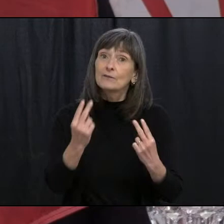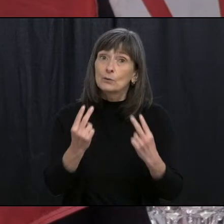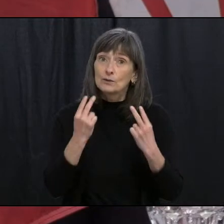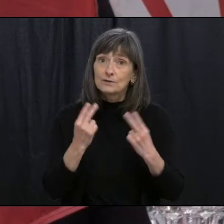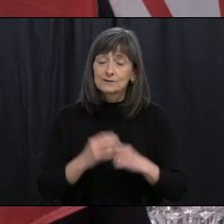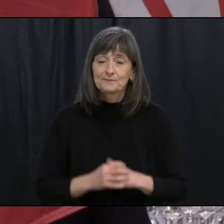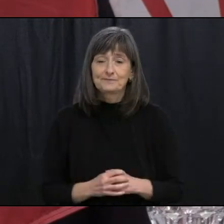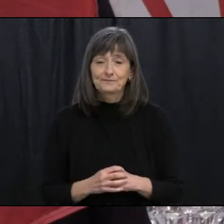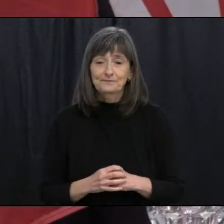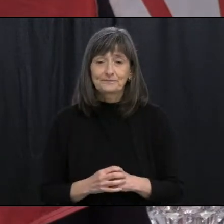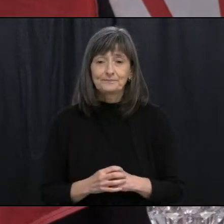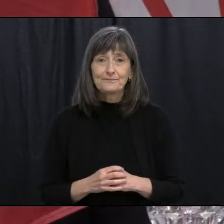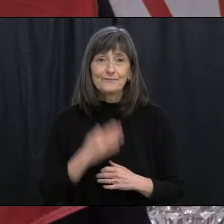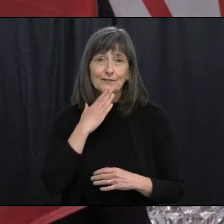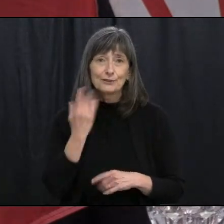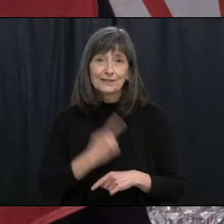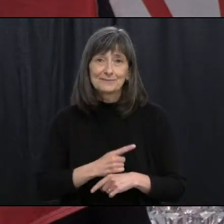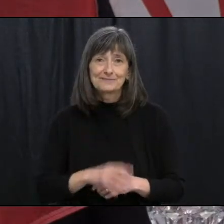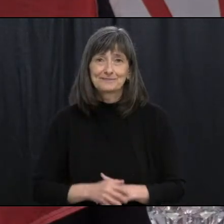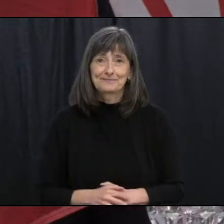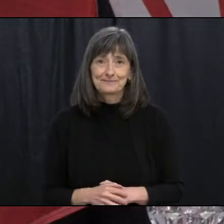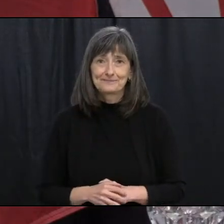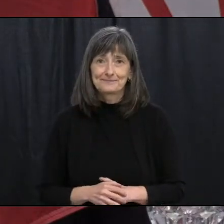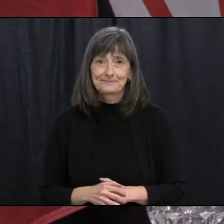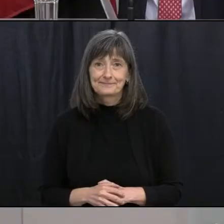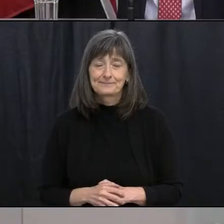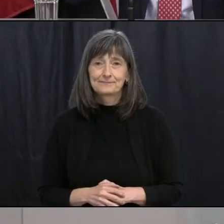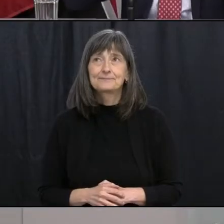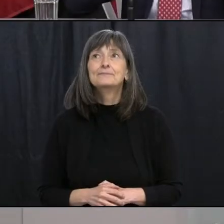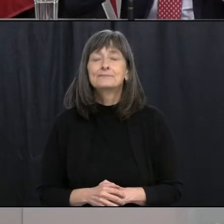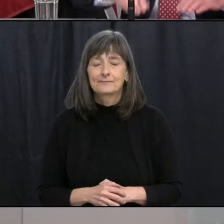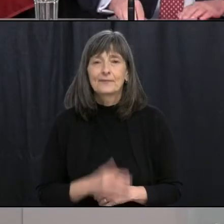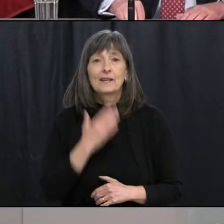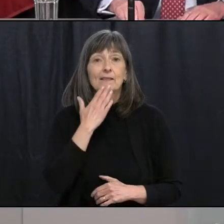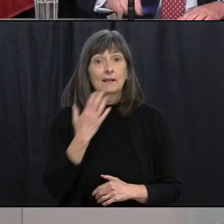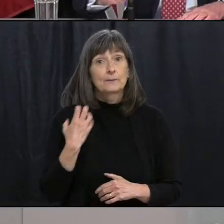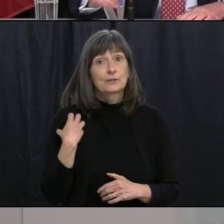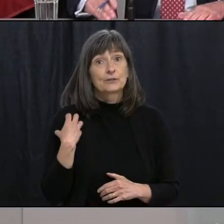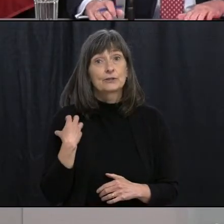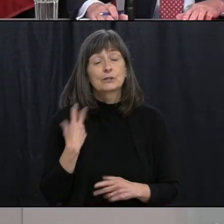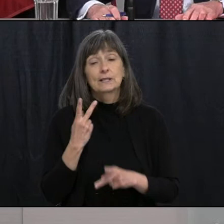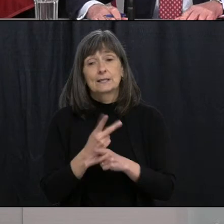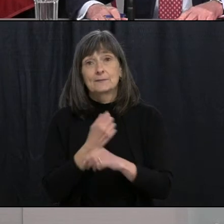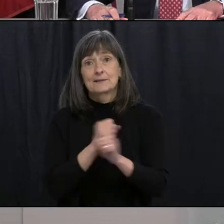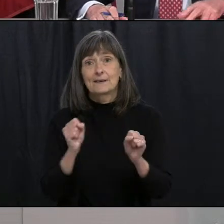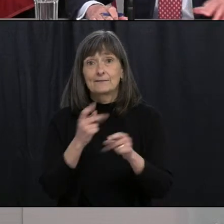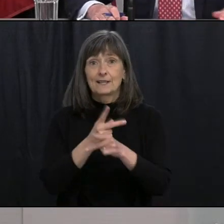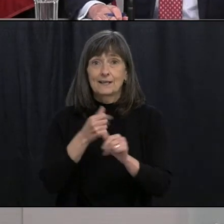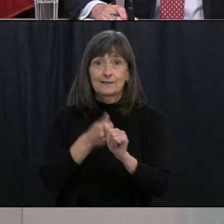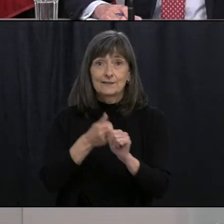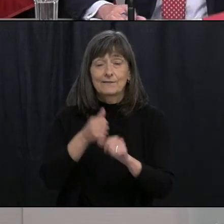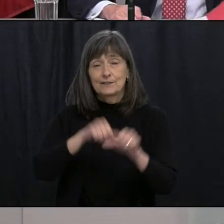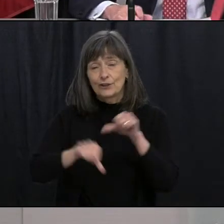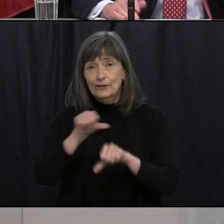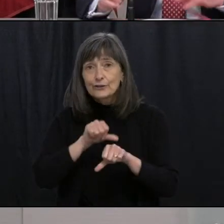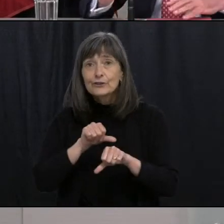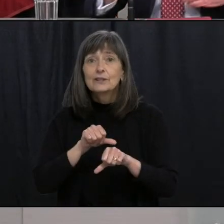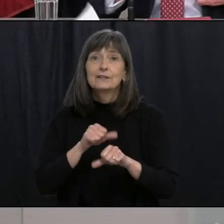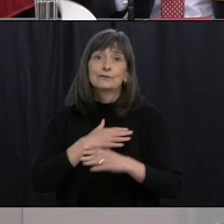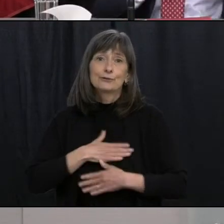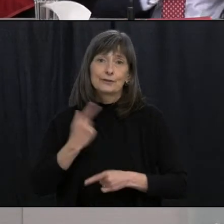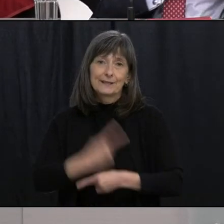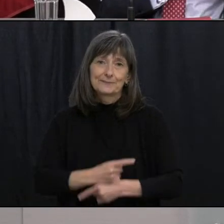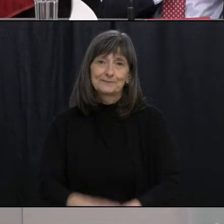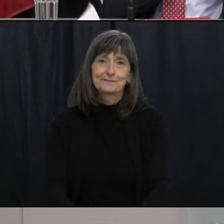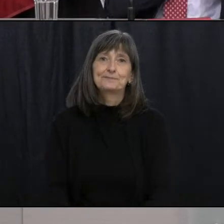and have a good day. Thank you, Minister. Stay safe, everyone. Take care of yourselves and each other, and enjoy the rest of